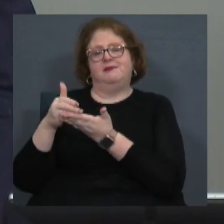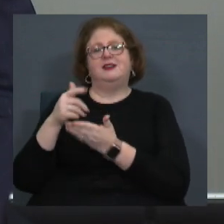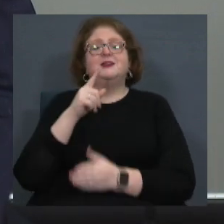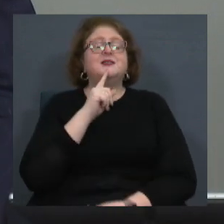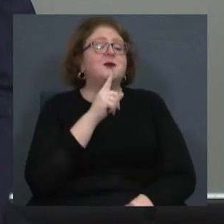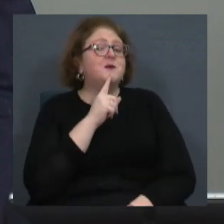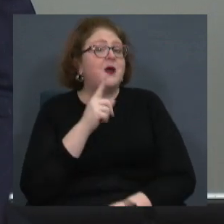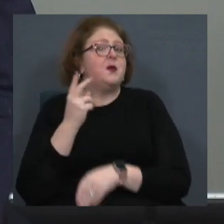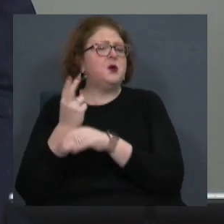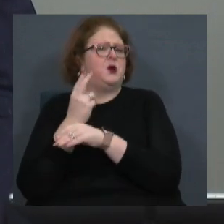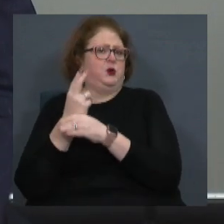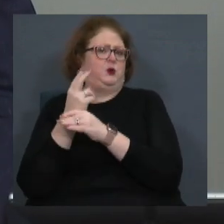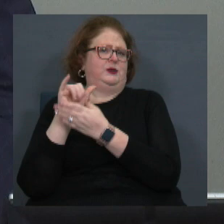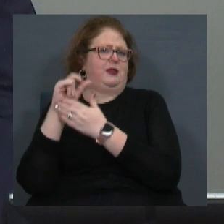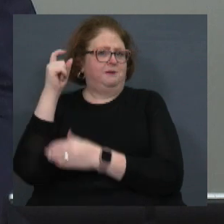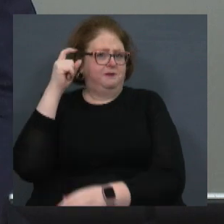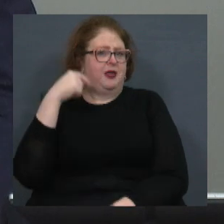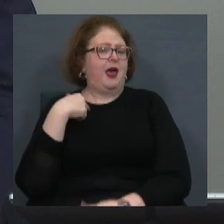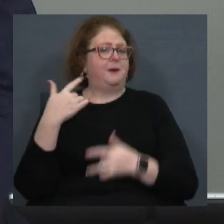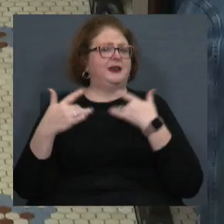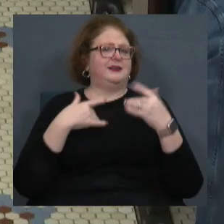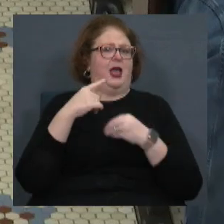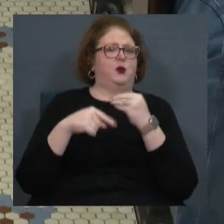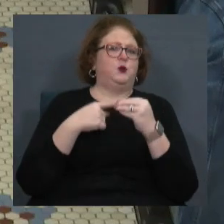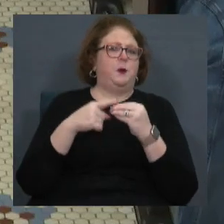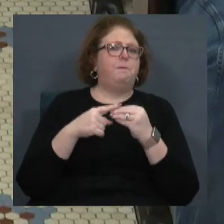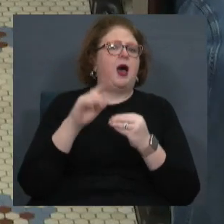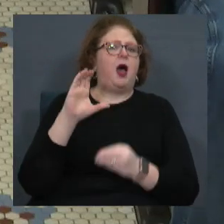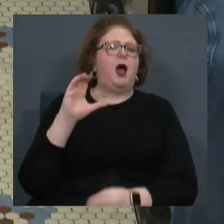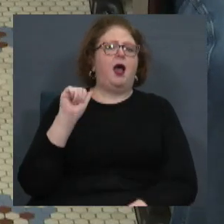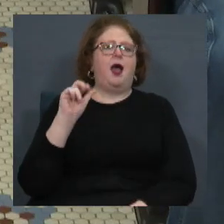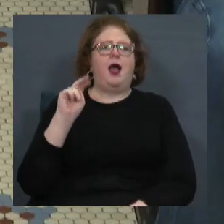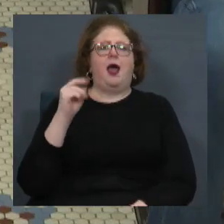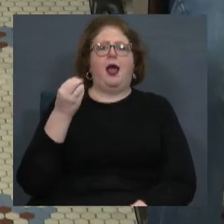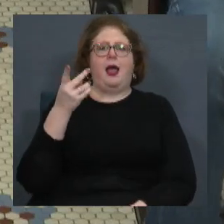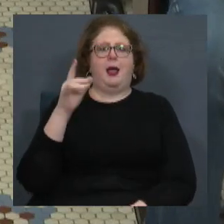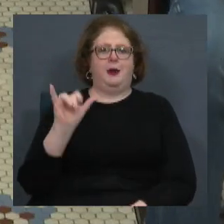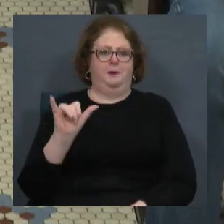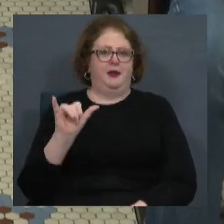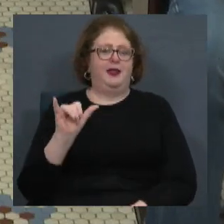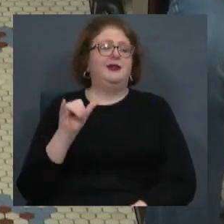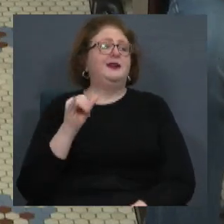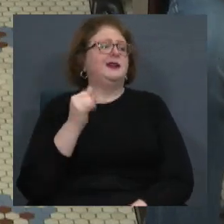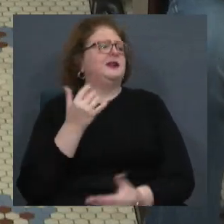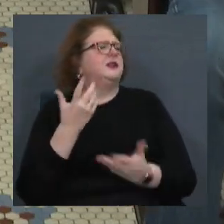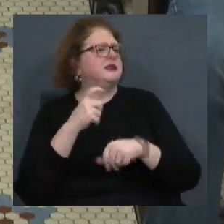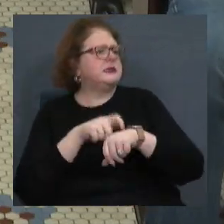Do we have a timeline on the canopy? Kicks off. Because we get a lot of feedback when there's torrential rain.